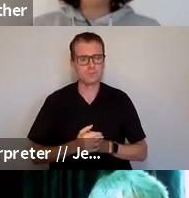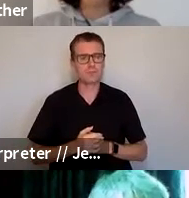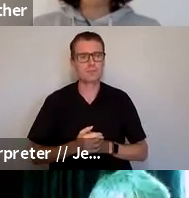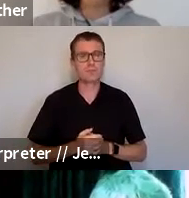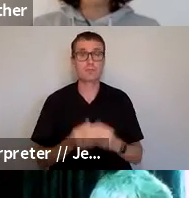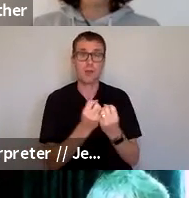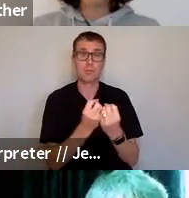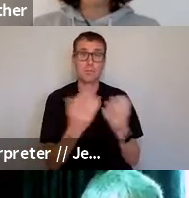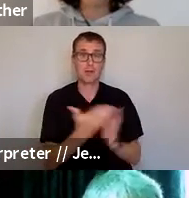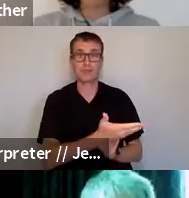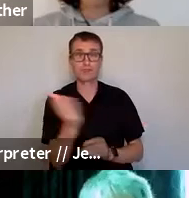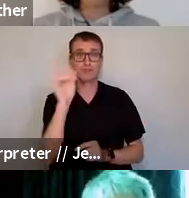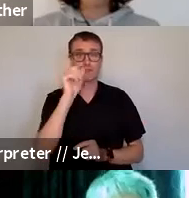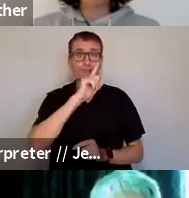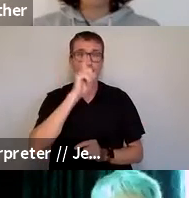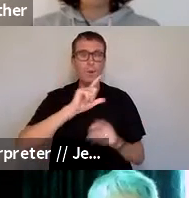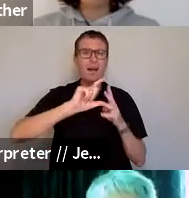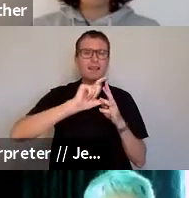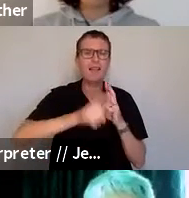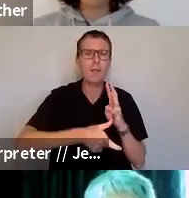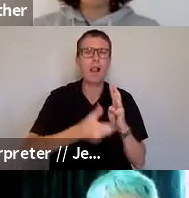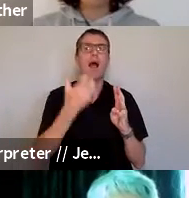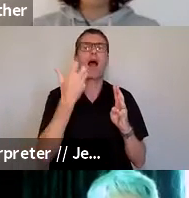disabled live on fixed incomes,